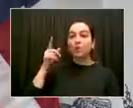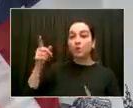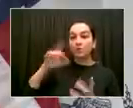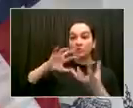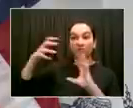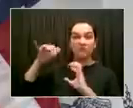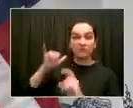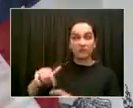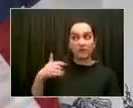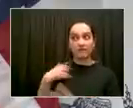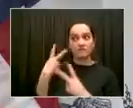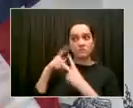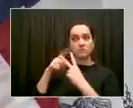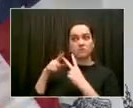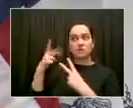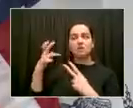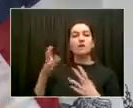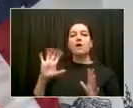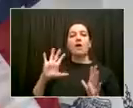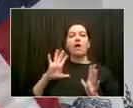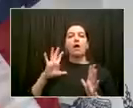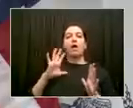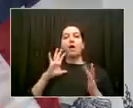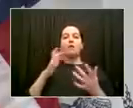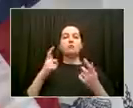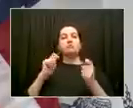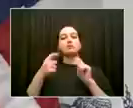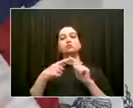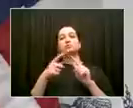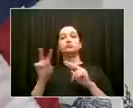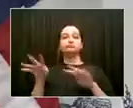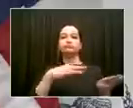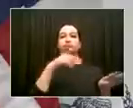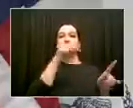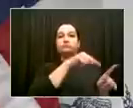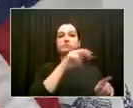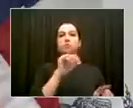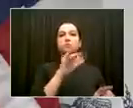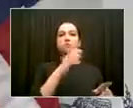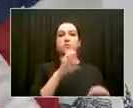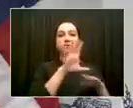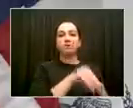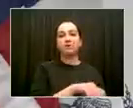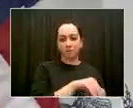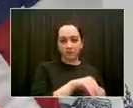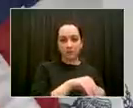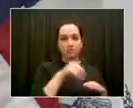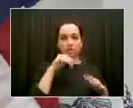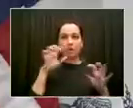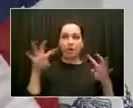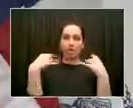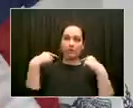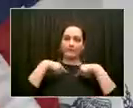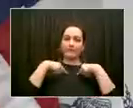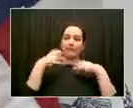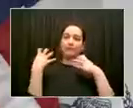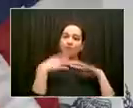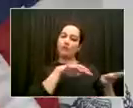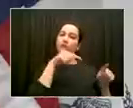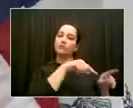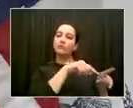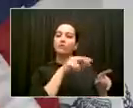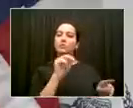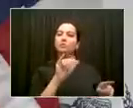city is moving heaven and earth to come back strong. He should address his own problems, not try and put down the people of New York